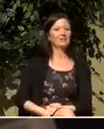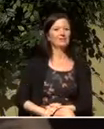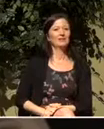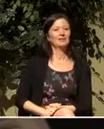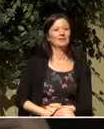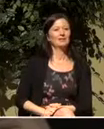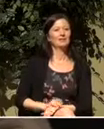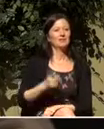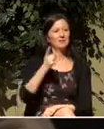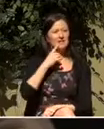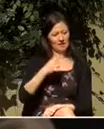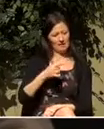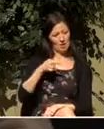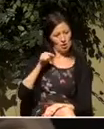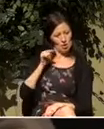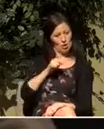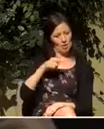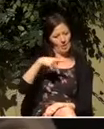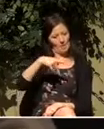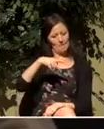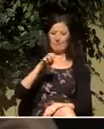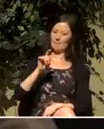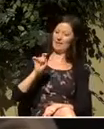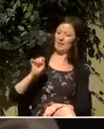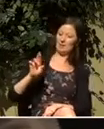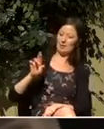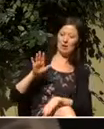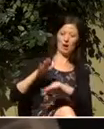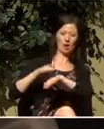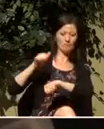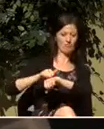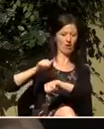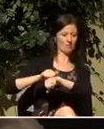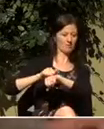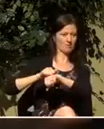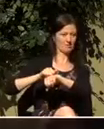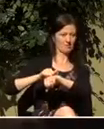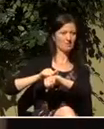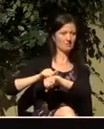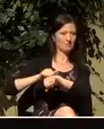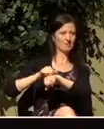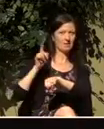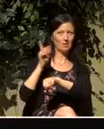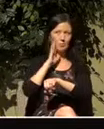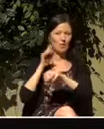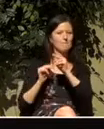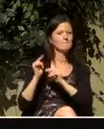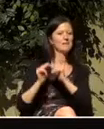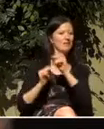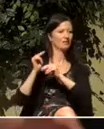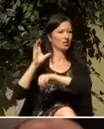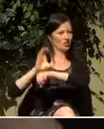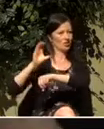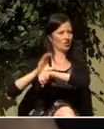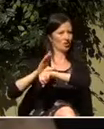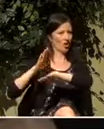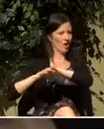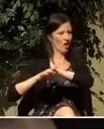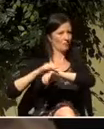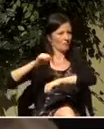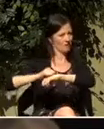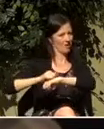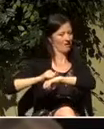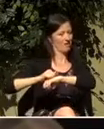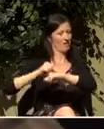was Peter, and on this rock," and that's what Peter means, is rock. He was going to build his church, and the gates of